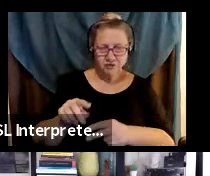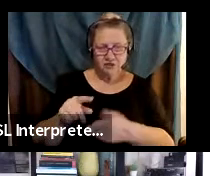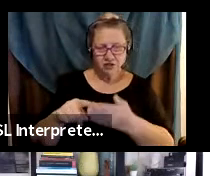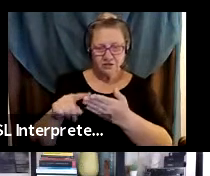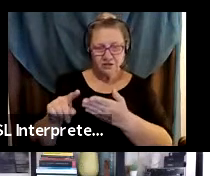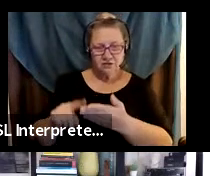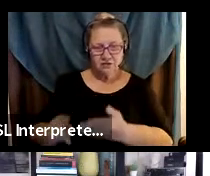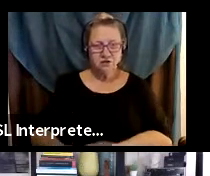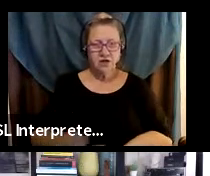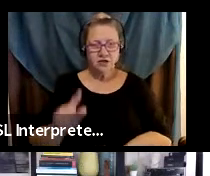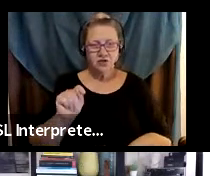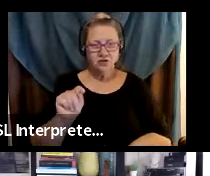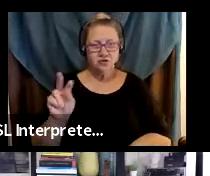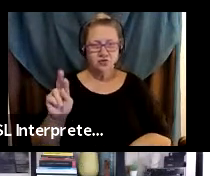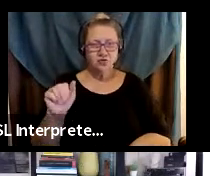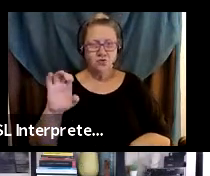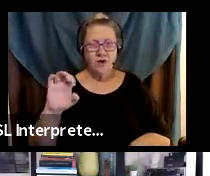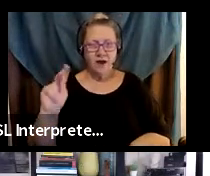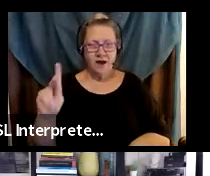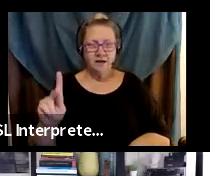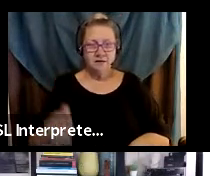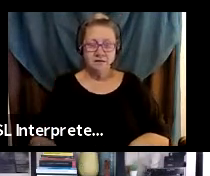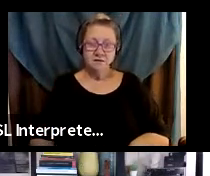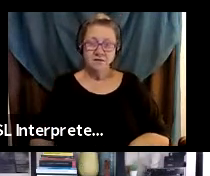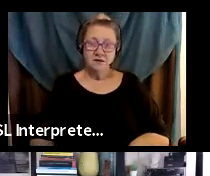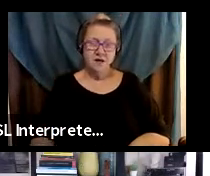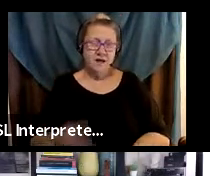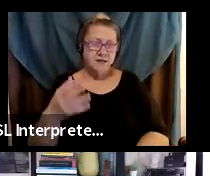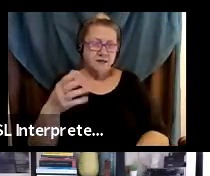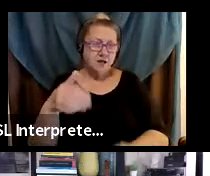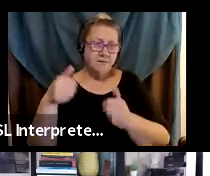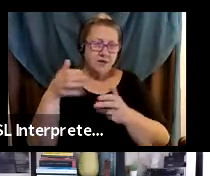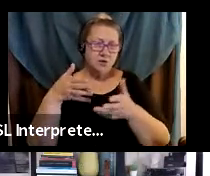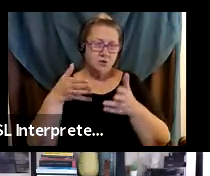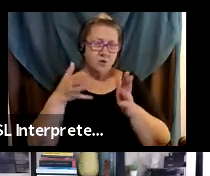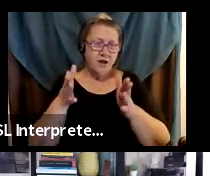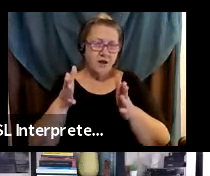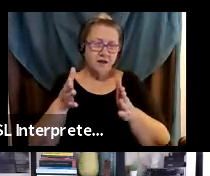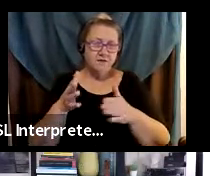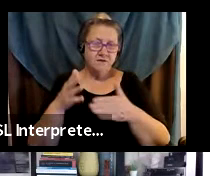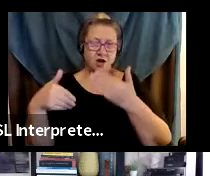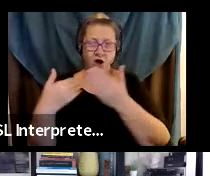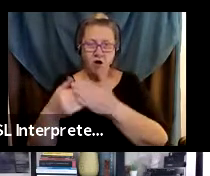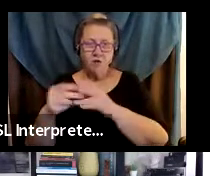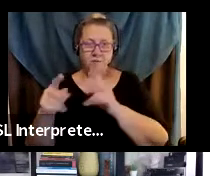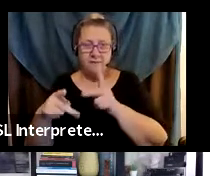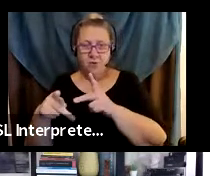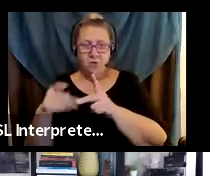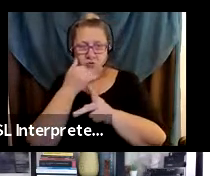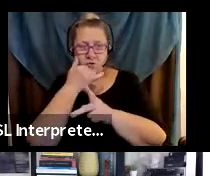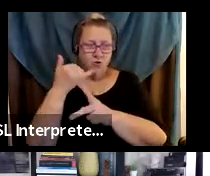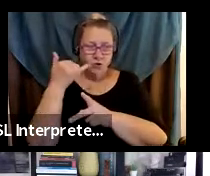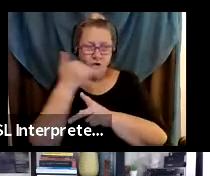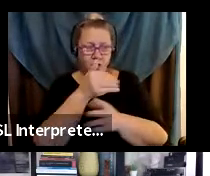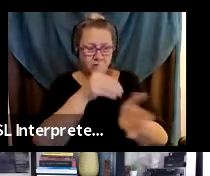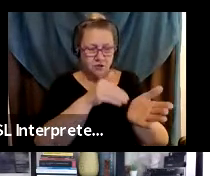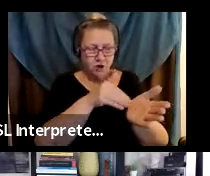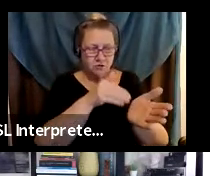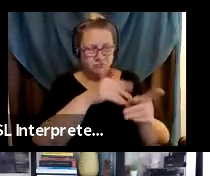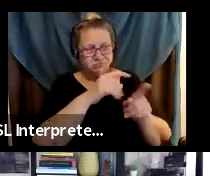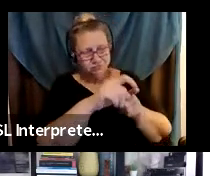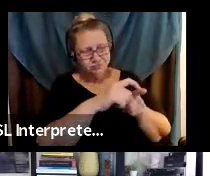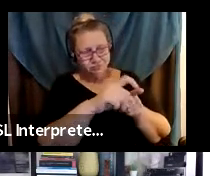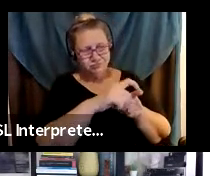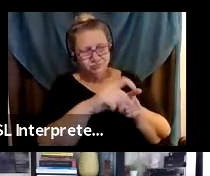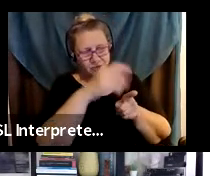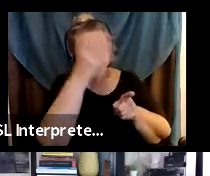automatically than just everybody having to call their doctor. And just curious about if that process is happening, or is